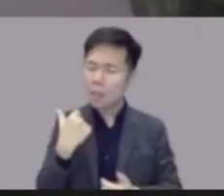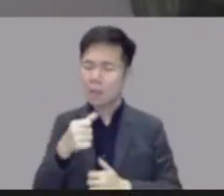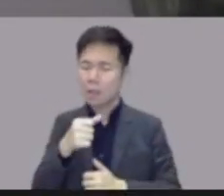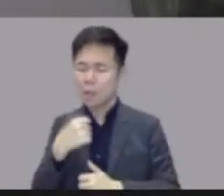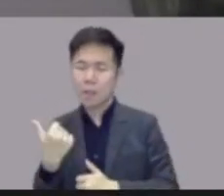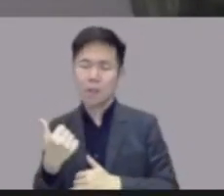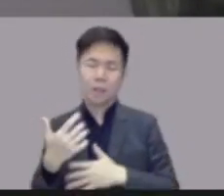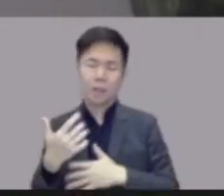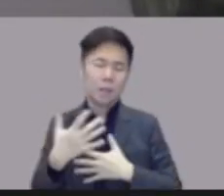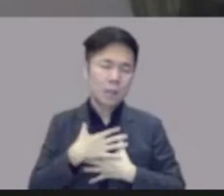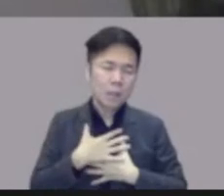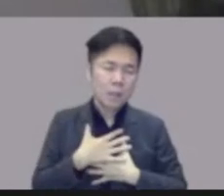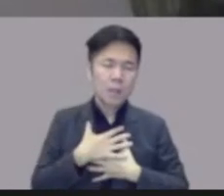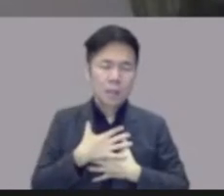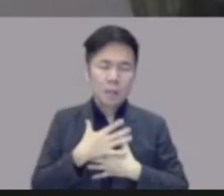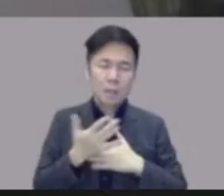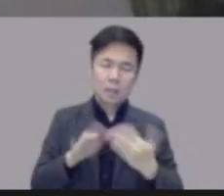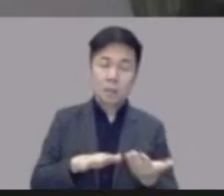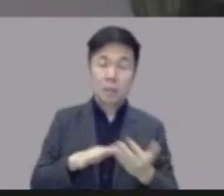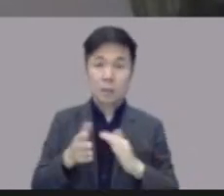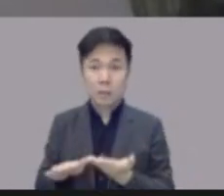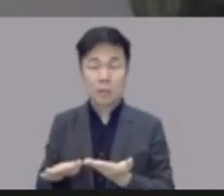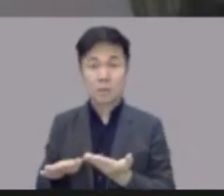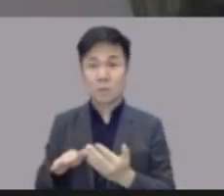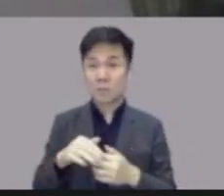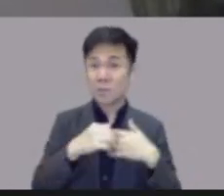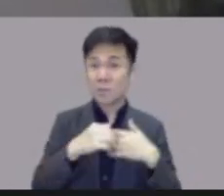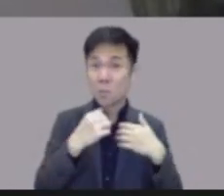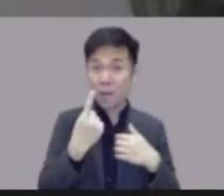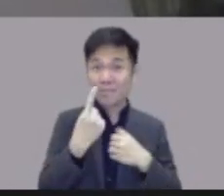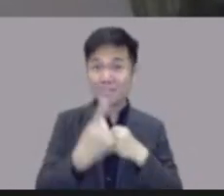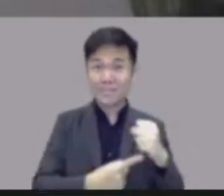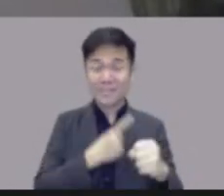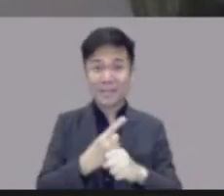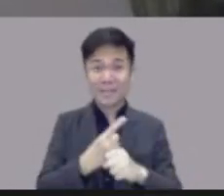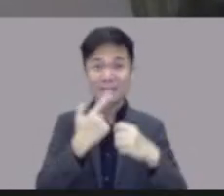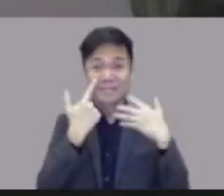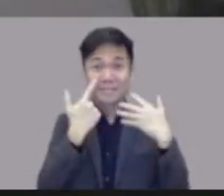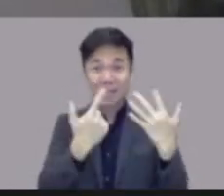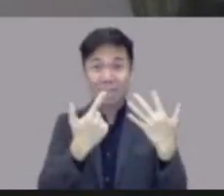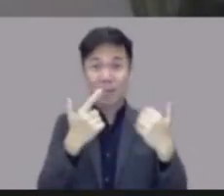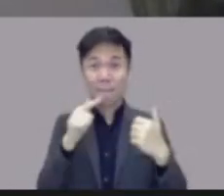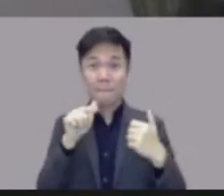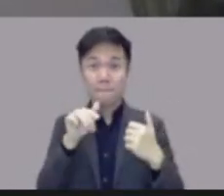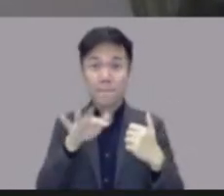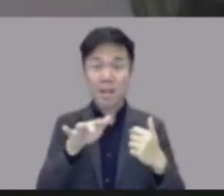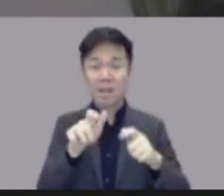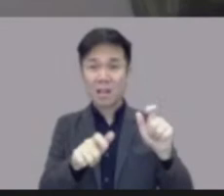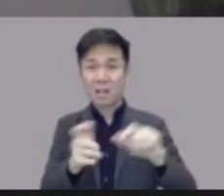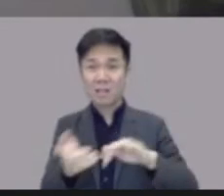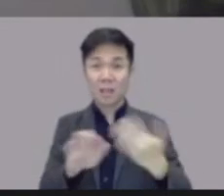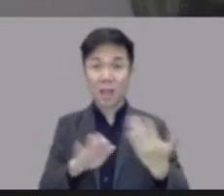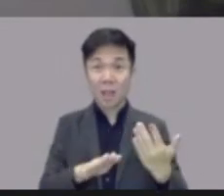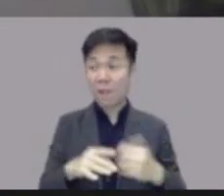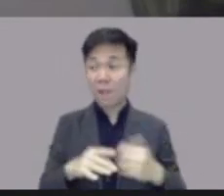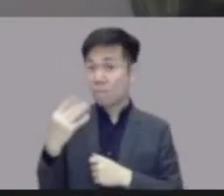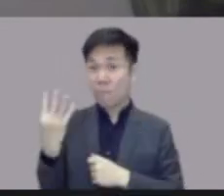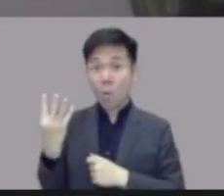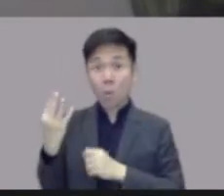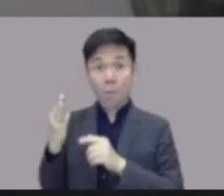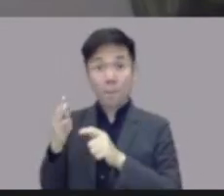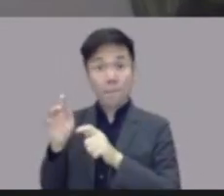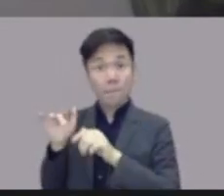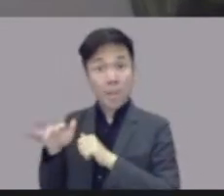7 million annual deaths worldwide of which 4 million occurs in the Asia and Pacific region